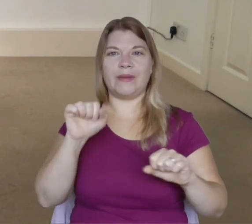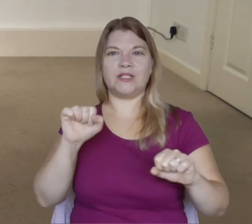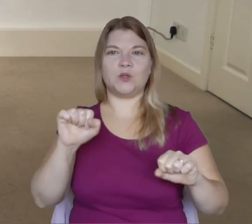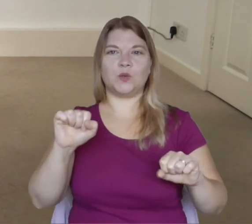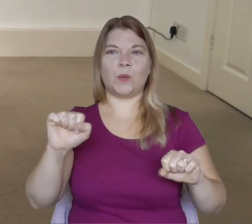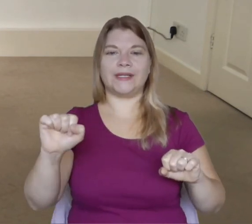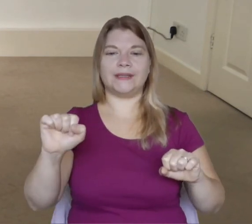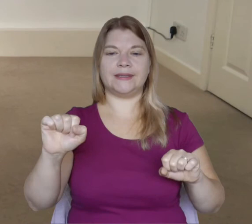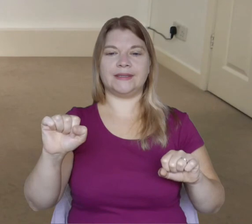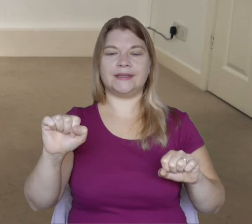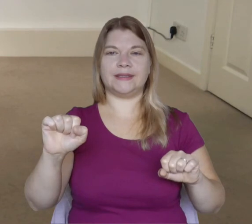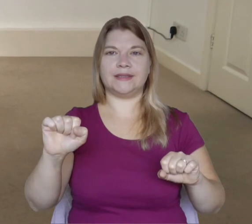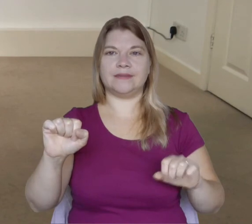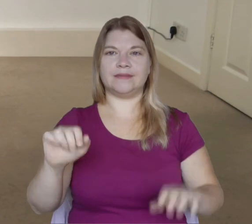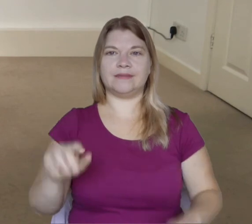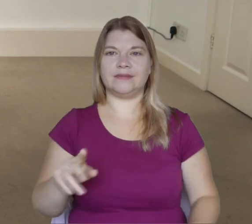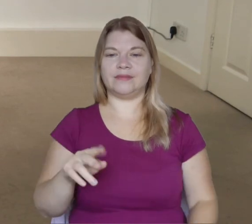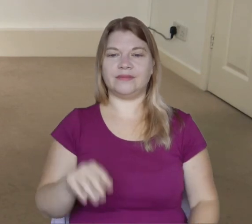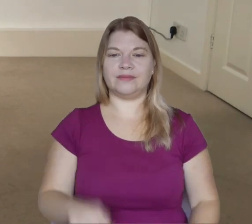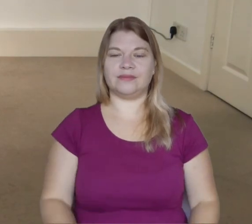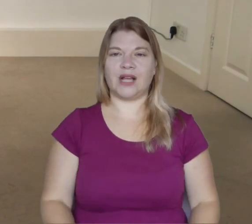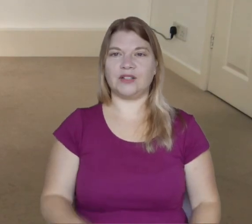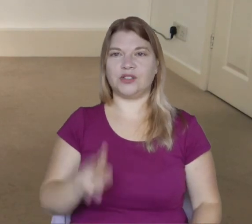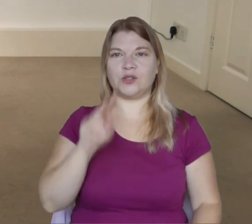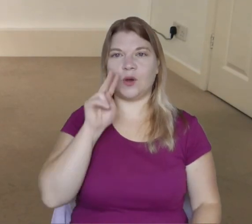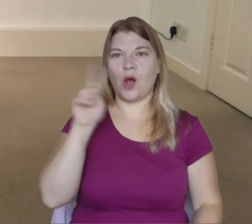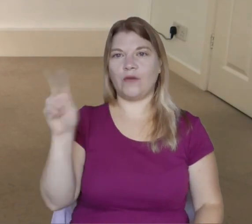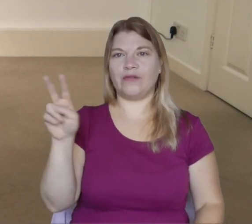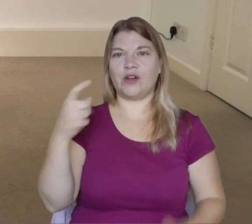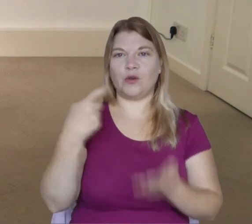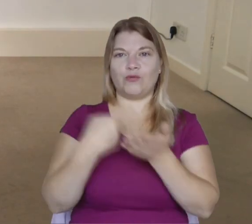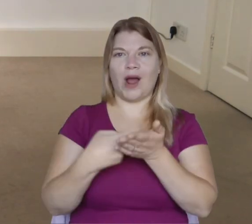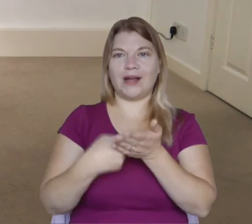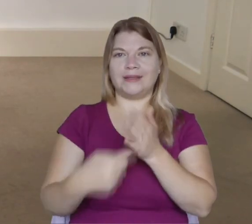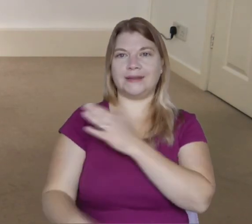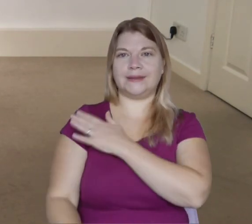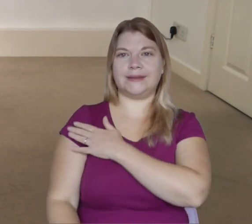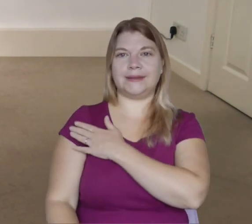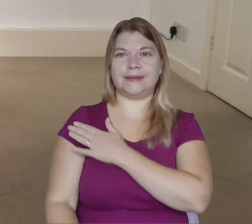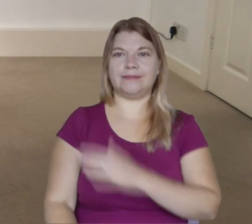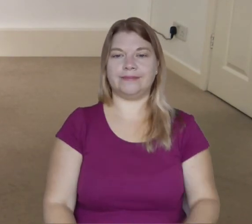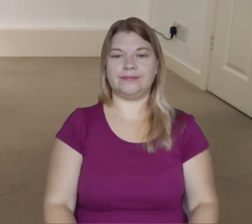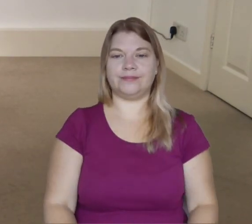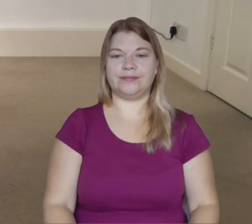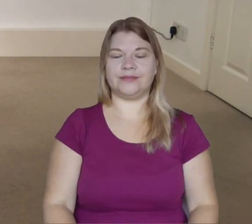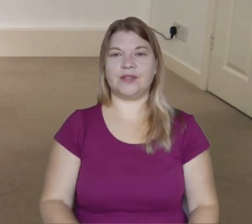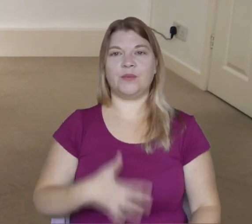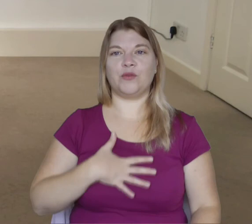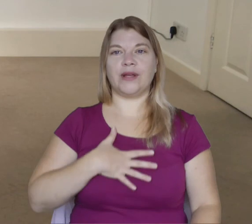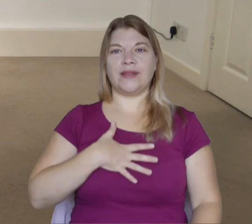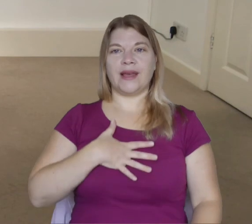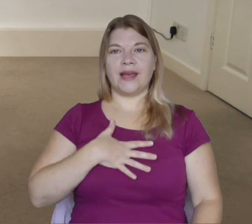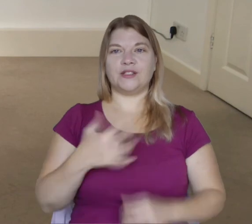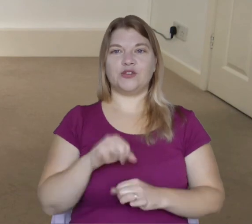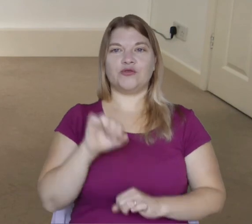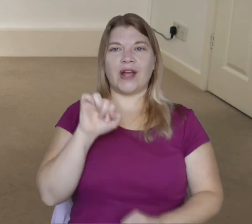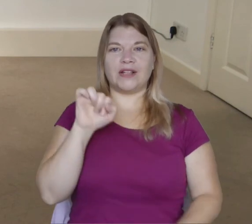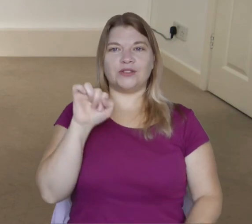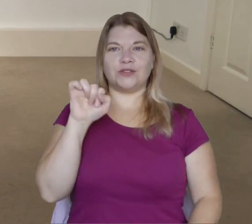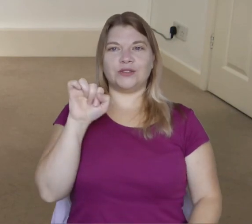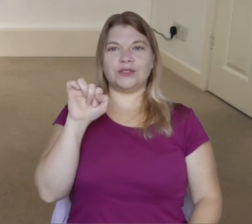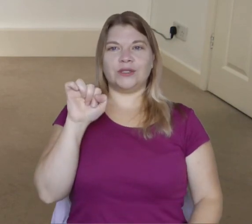twist your spine, looking over at that right side. Breathing in, lengthen your